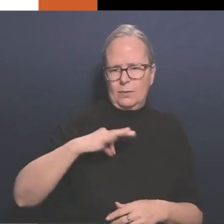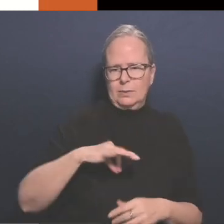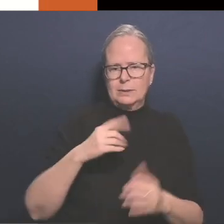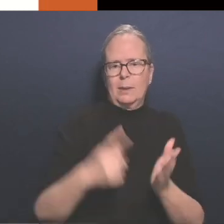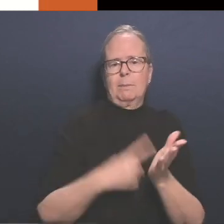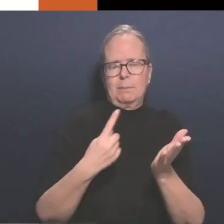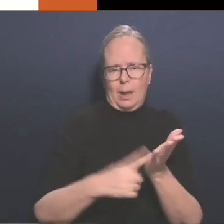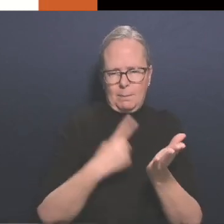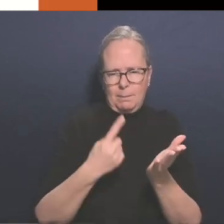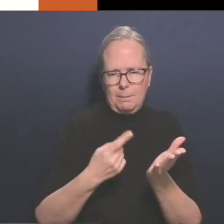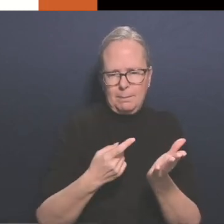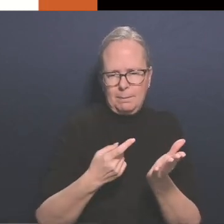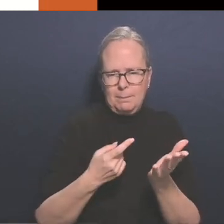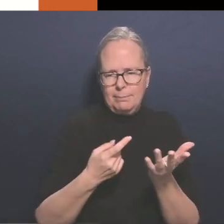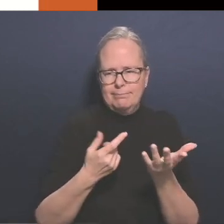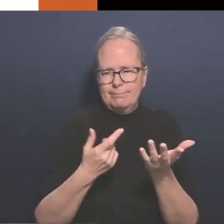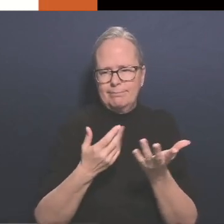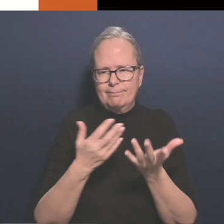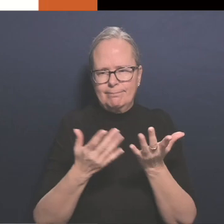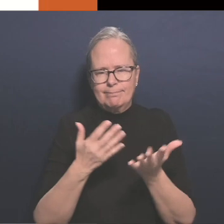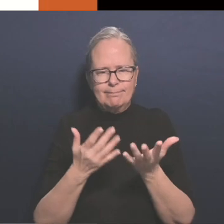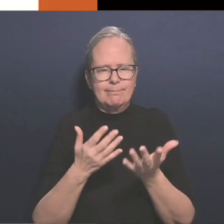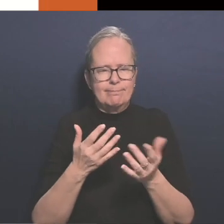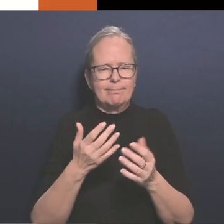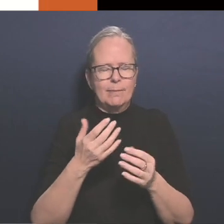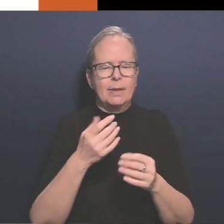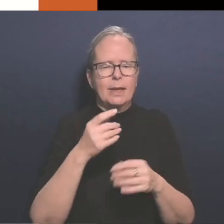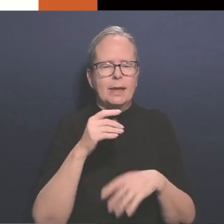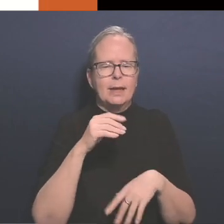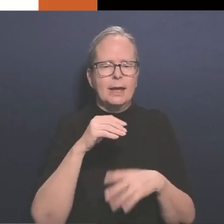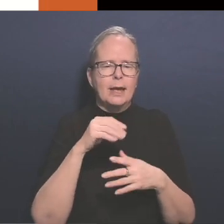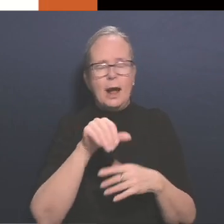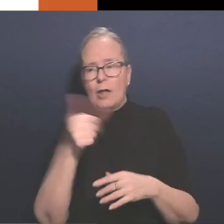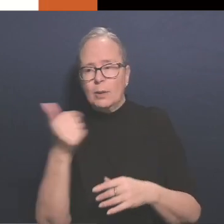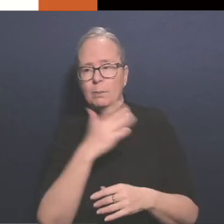do monitor news, but also if we're made aware of it.